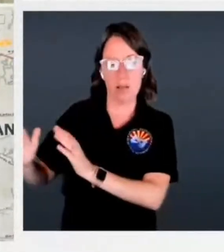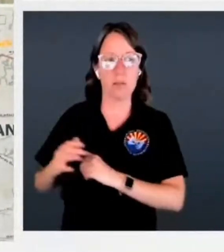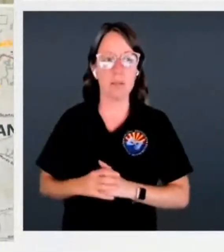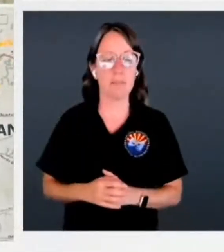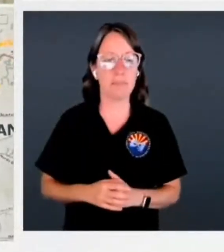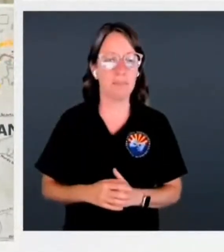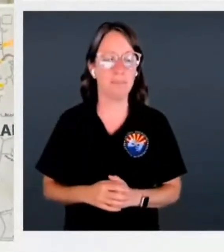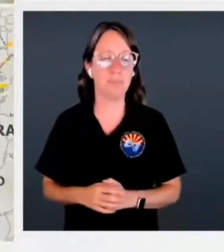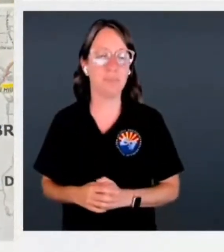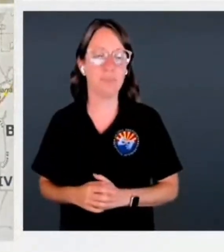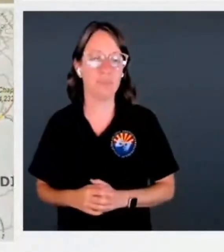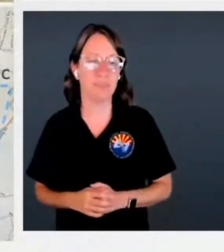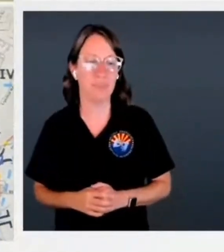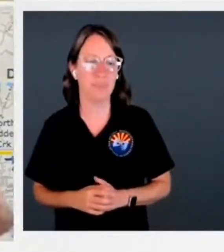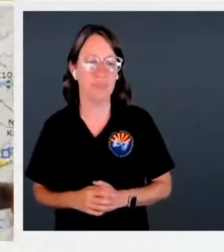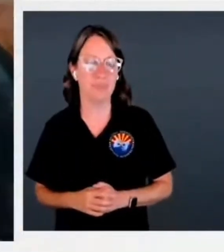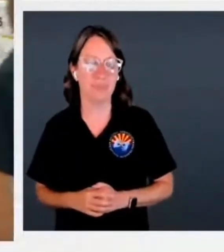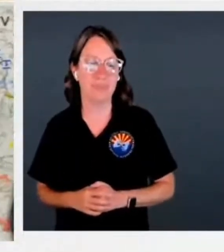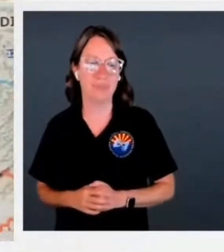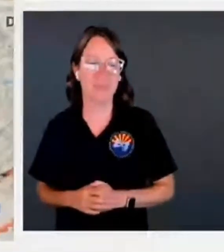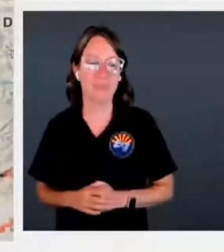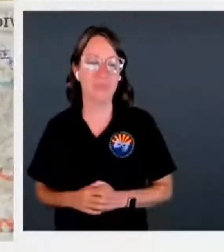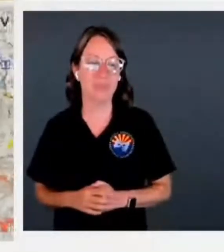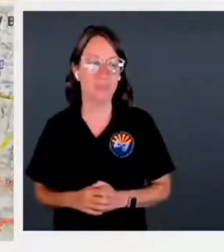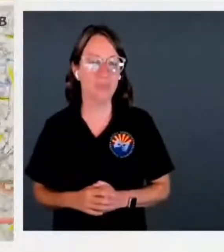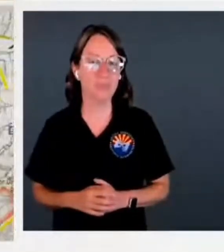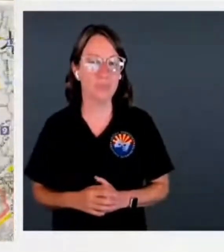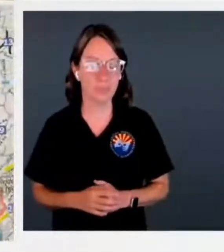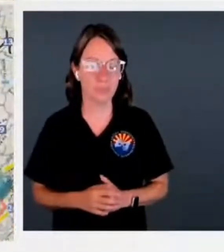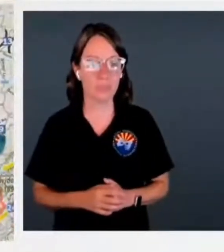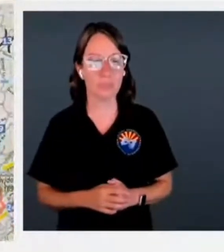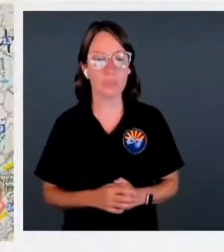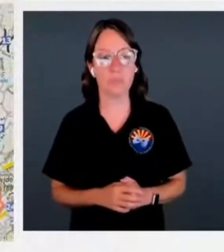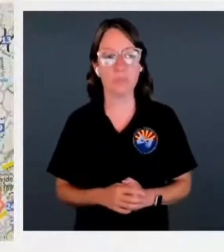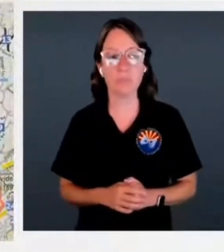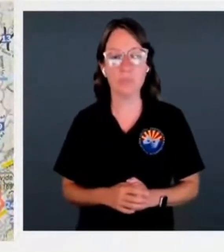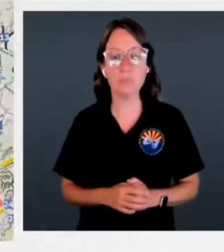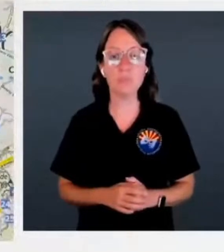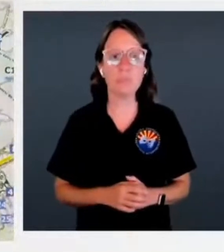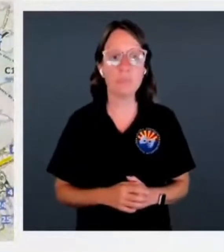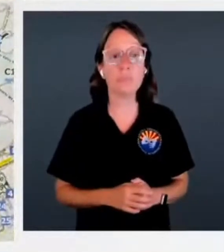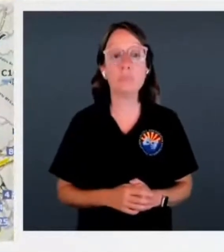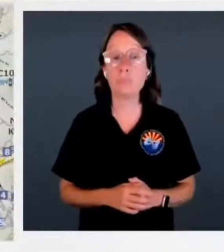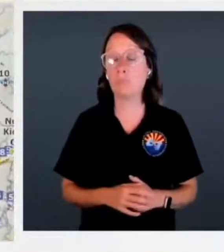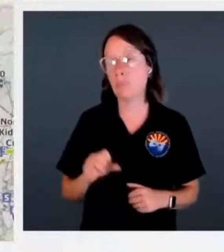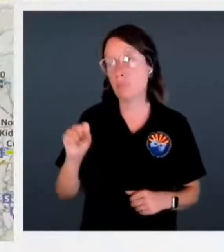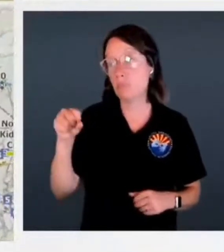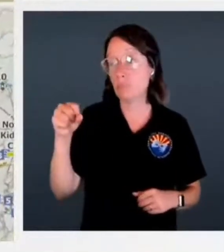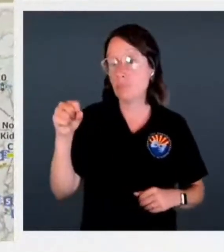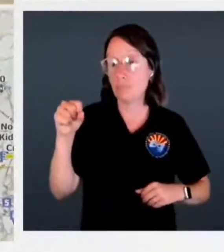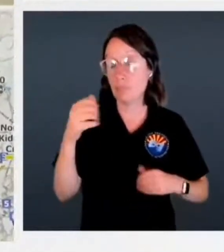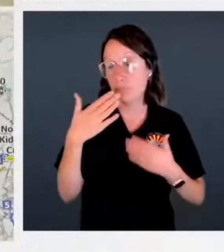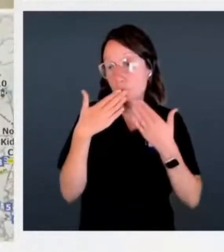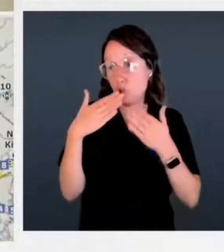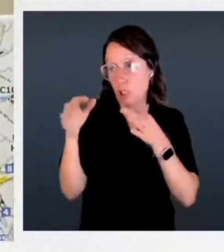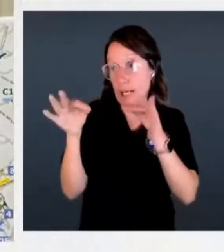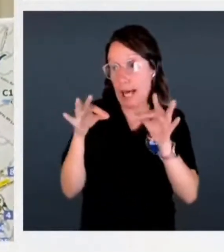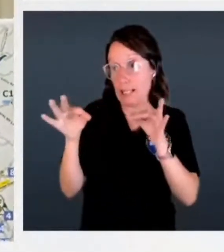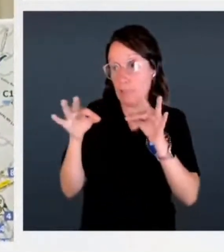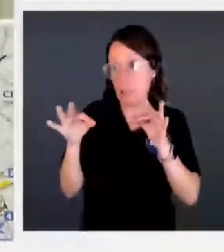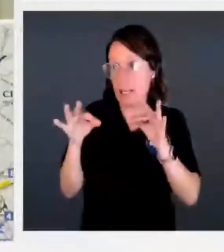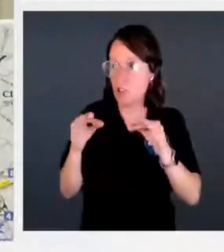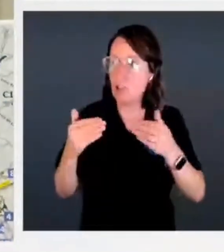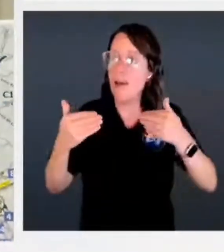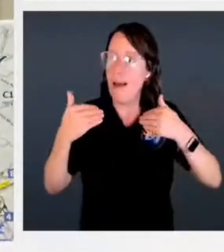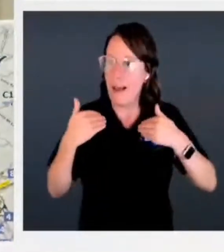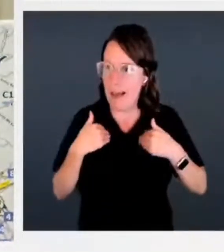Sorry, Rick. That's quite okay. Yeah, thank you. That was a very good overview of our pre-approved plans that we have.